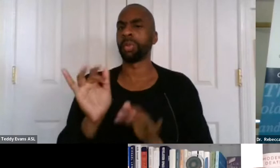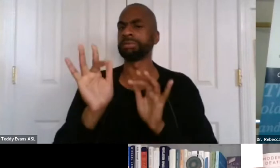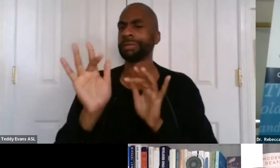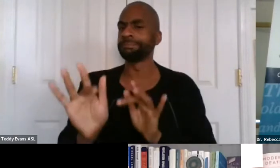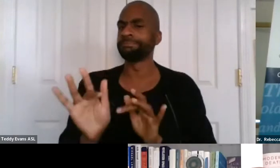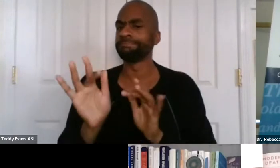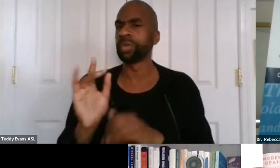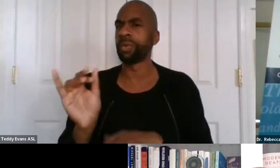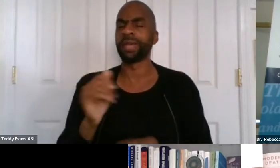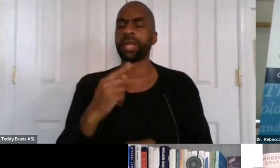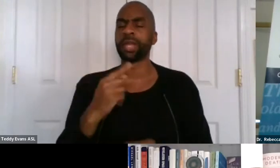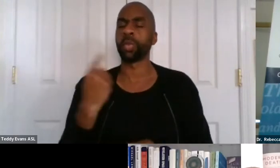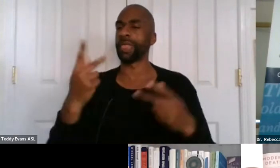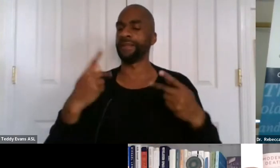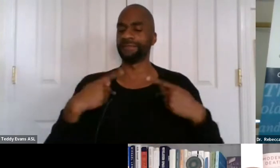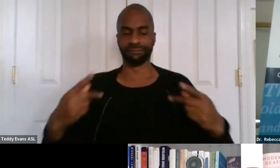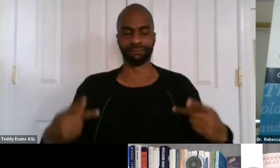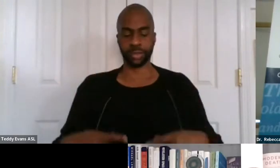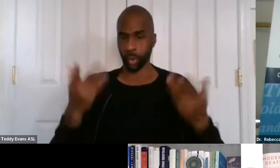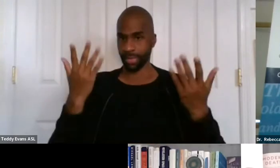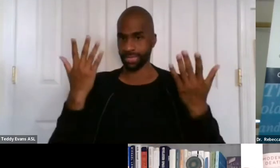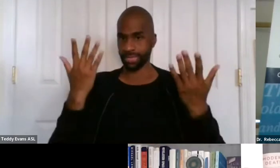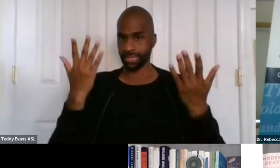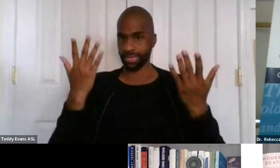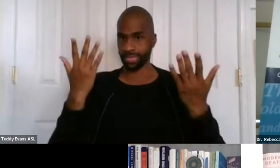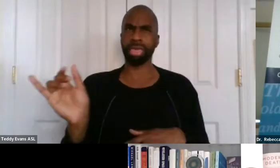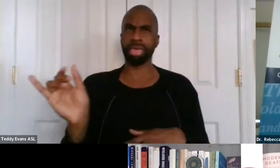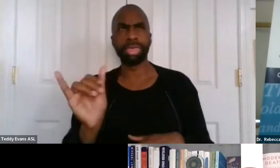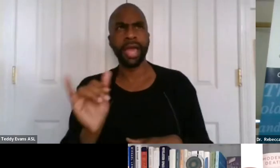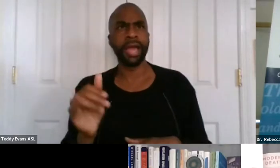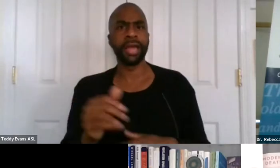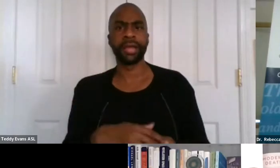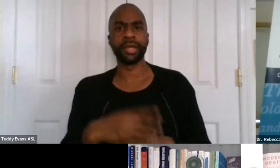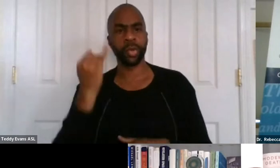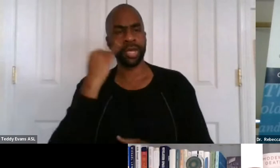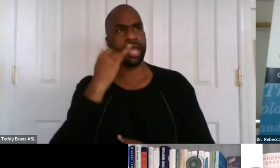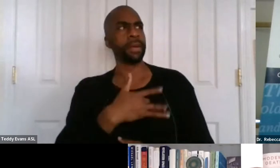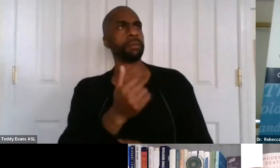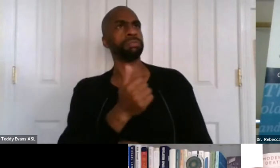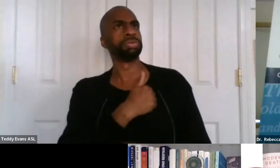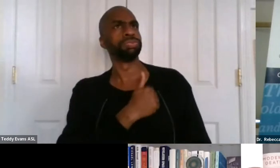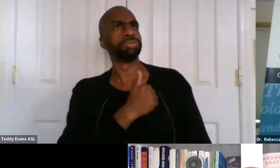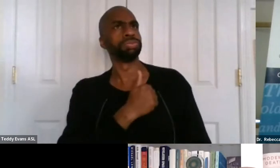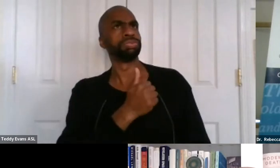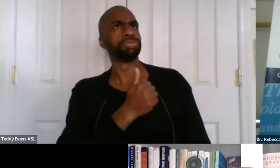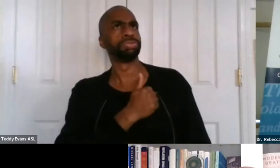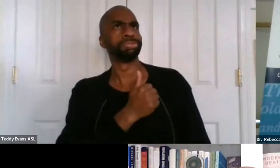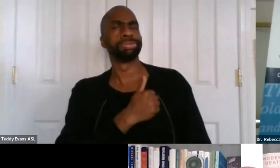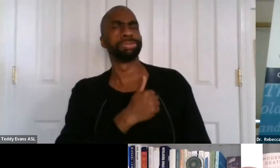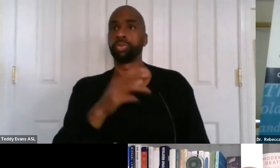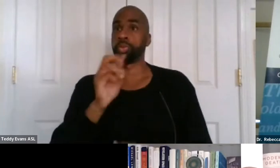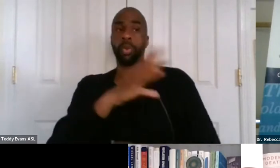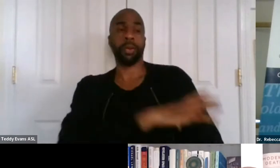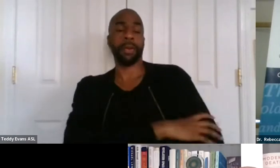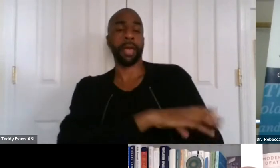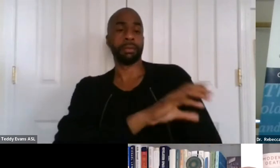physical sensation or physical construct, similar to how fast your heart rate is or how high your blood pressure is. In fact, the name of this